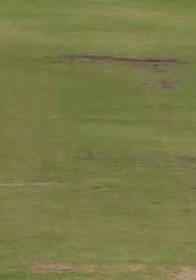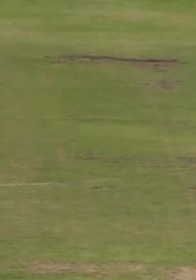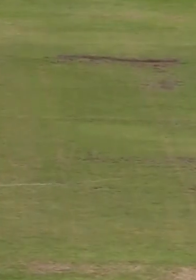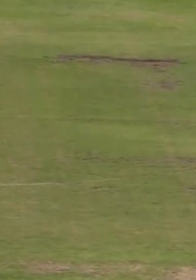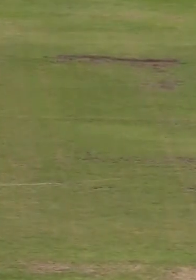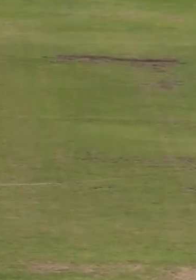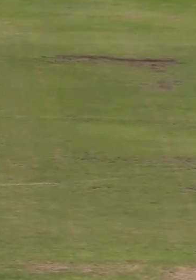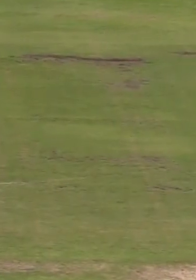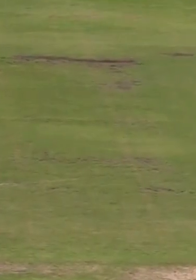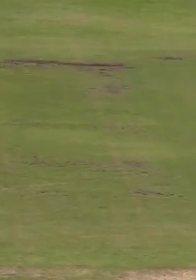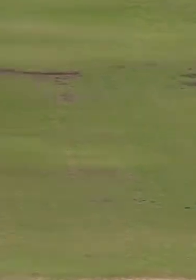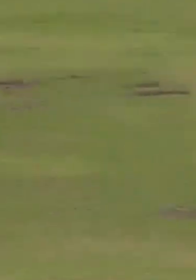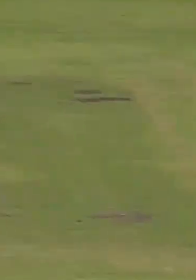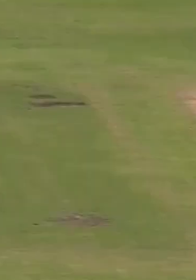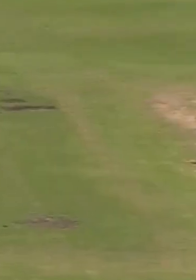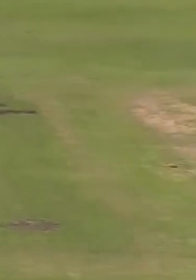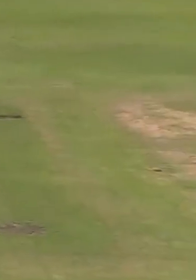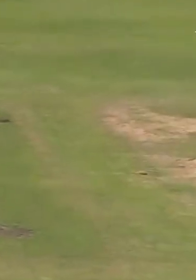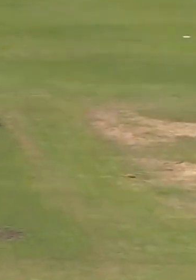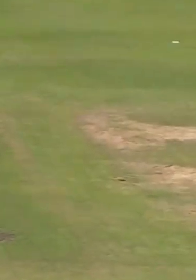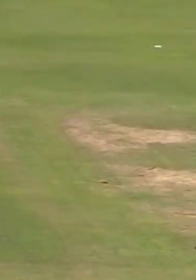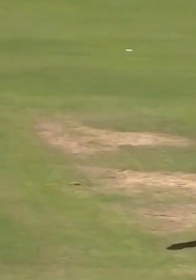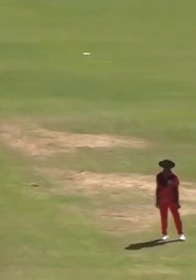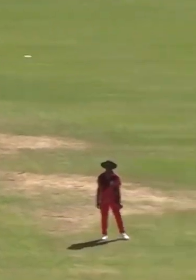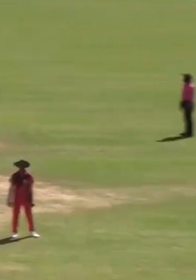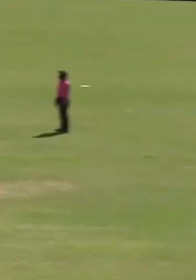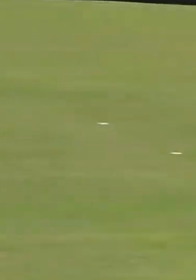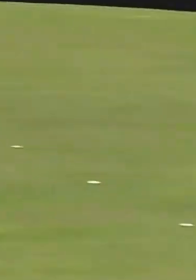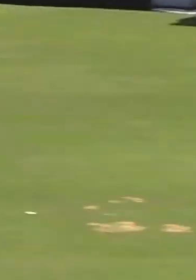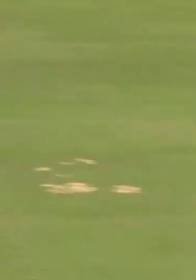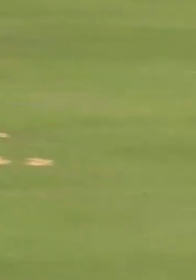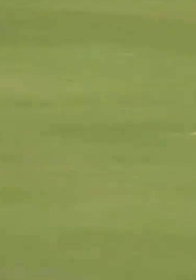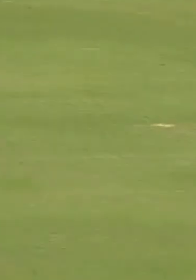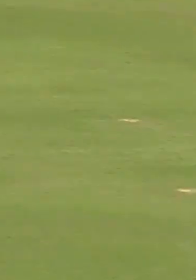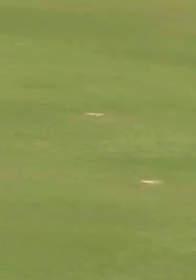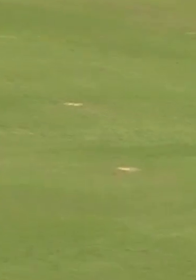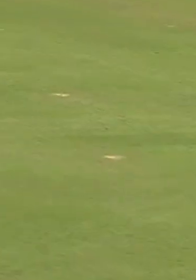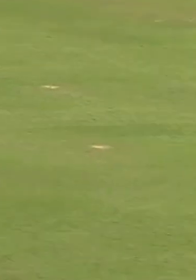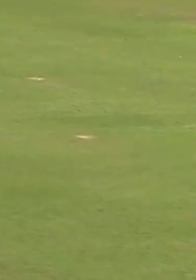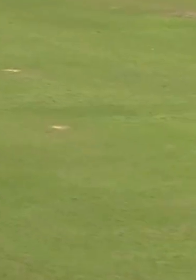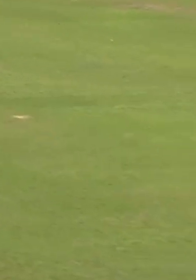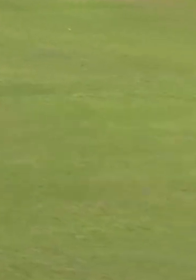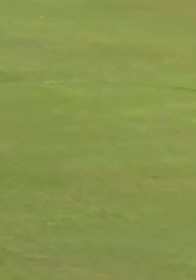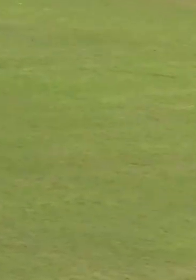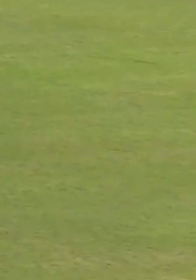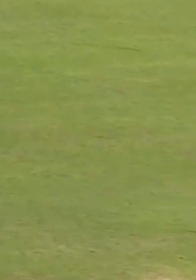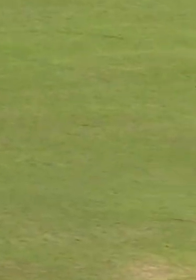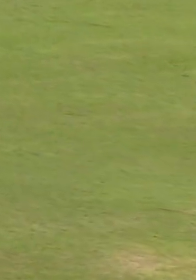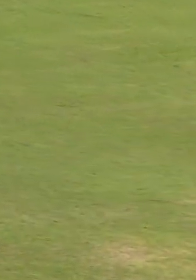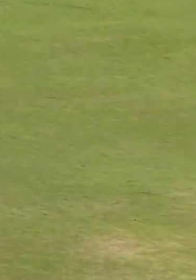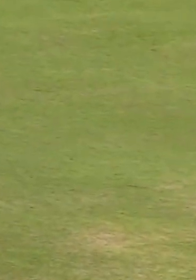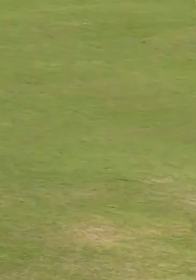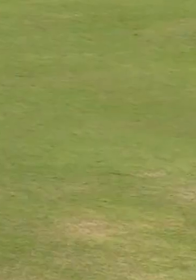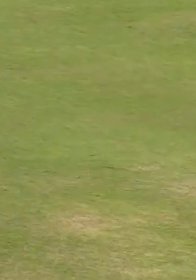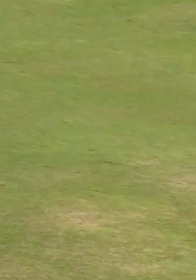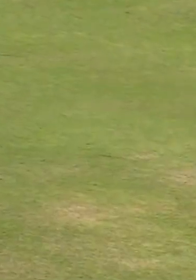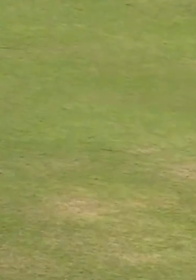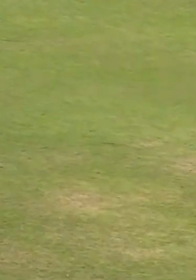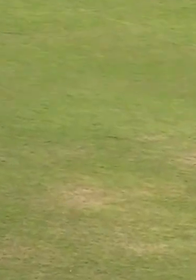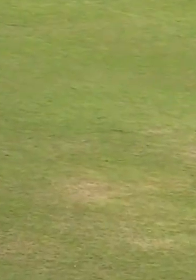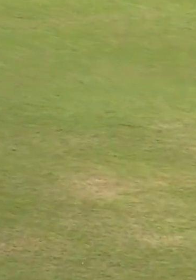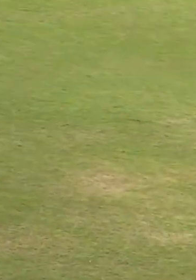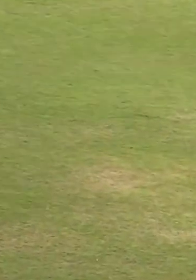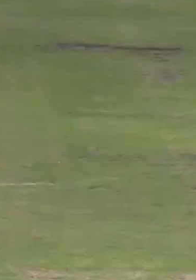coming fast. Shawniko Sargent looking to go over the top. Carrington takes the catch. 90 for 4 now, the